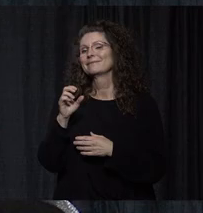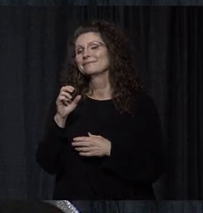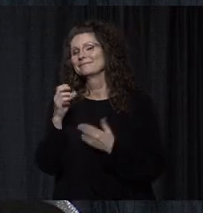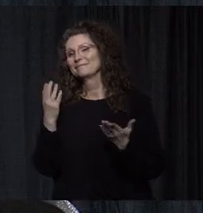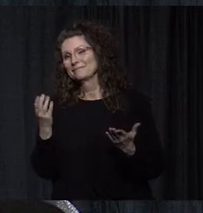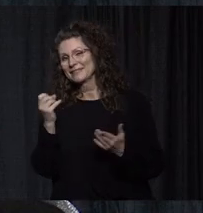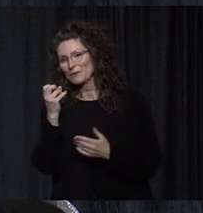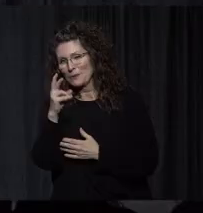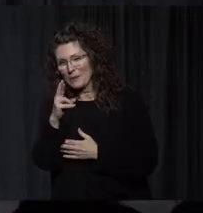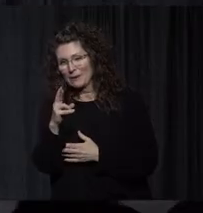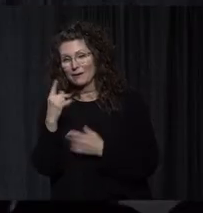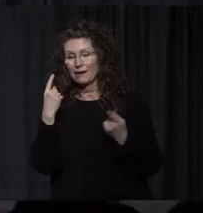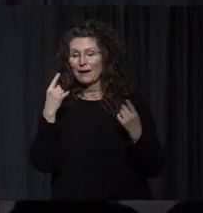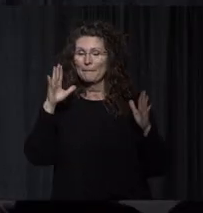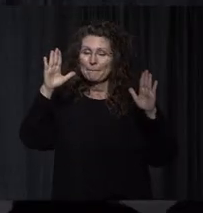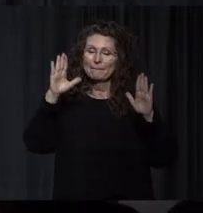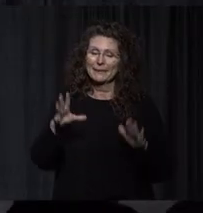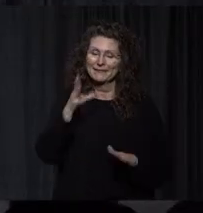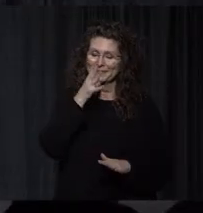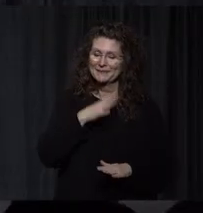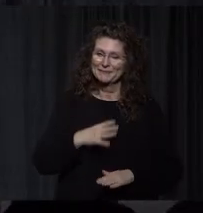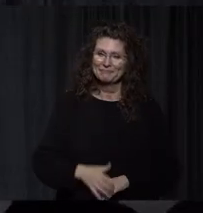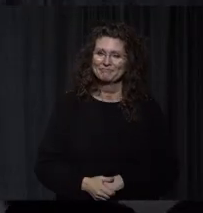Paulette Senior.